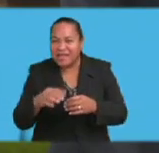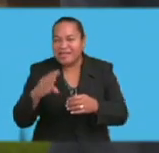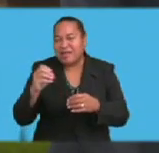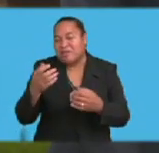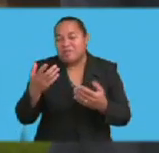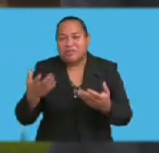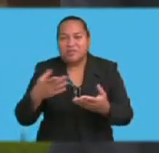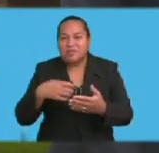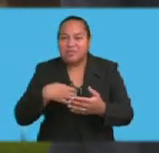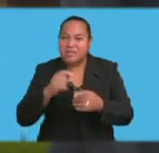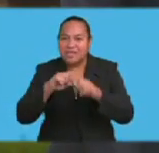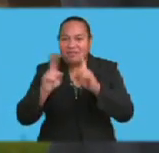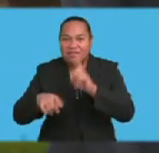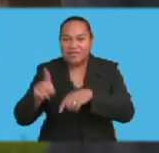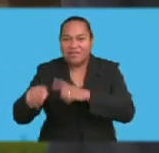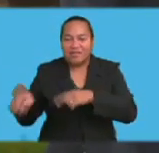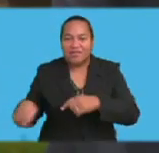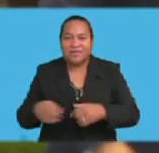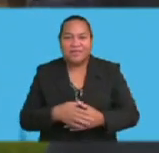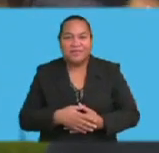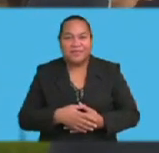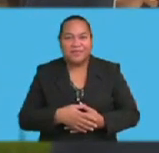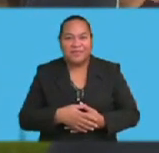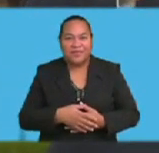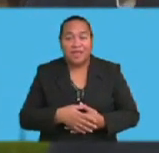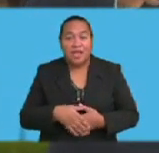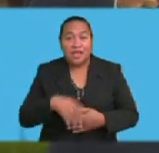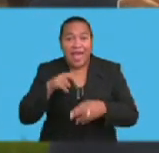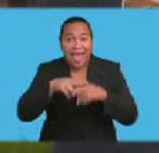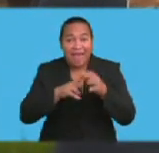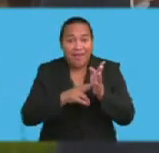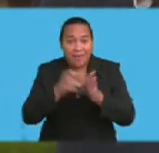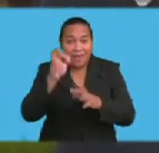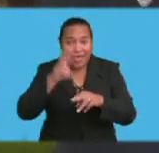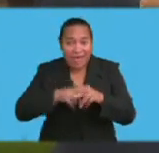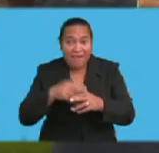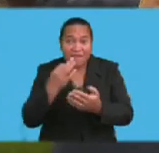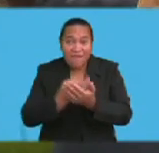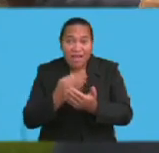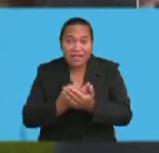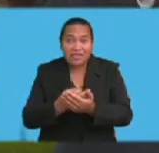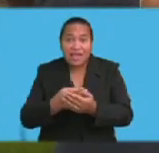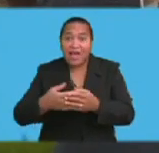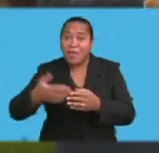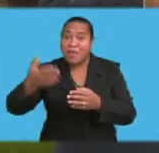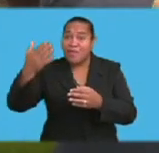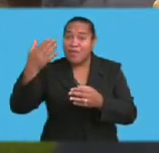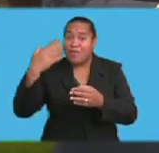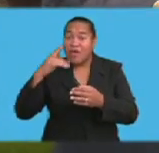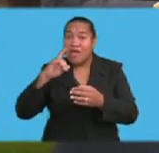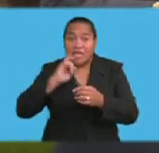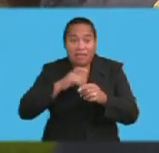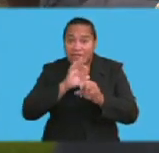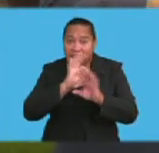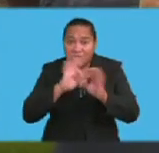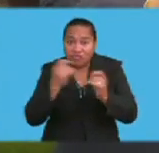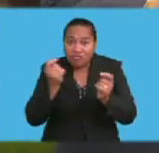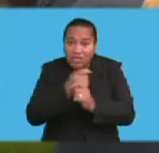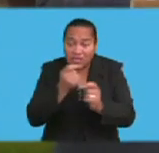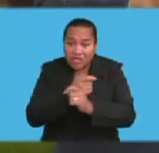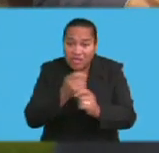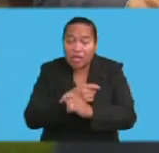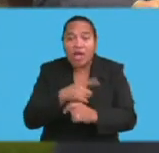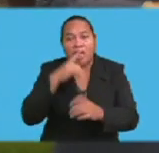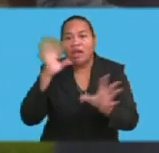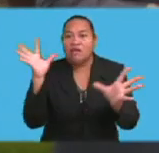report then said, Madam Speaker, that FNPF's funds would have all finished by 2056. So in other words,